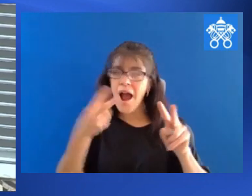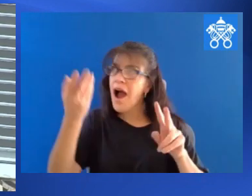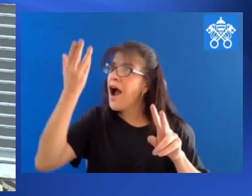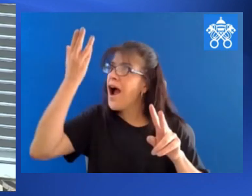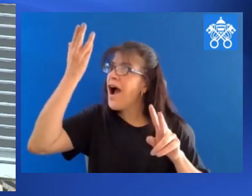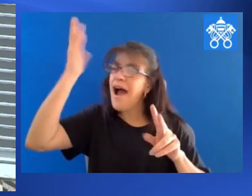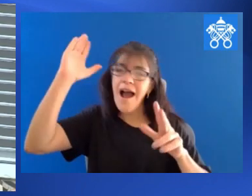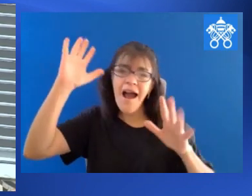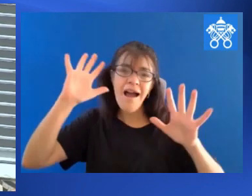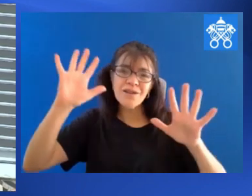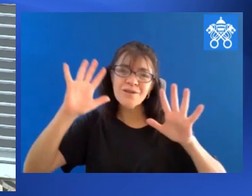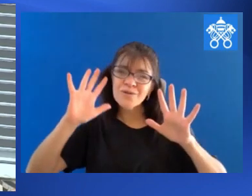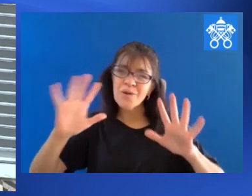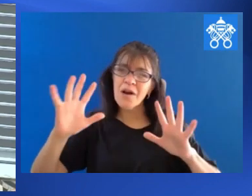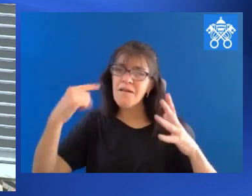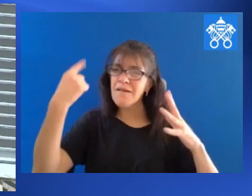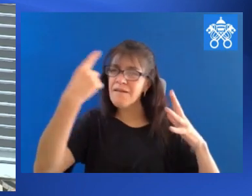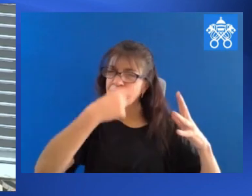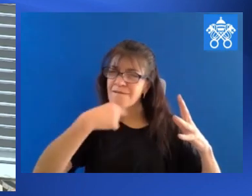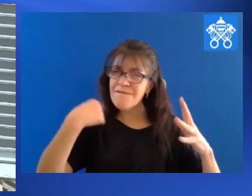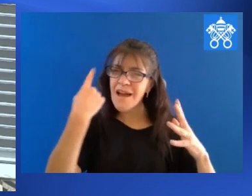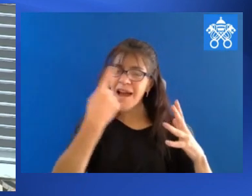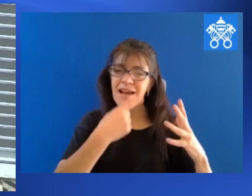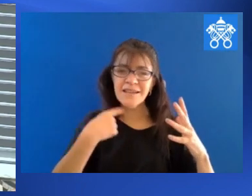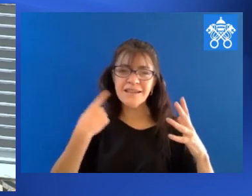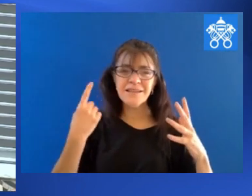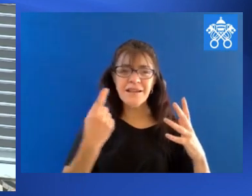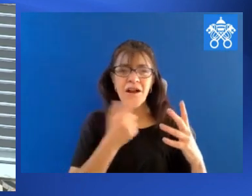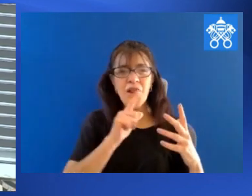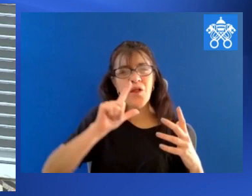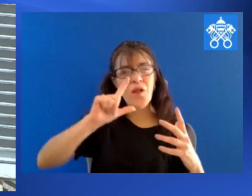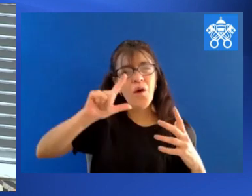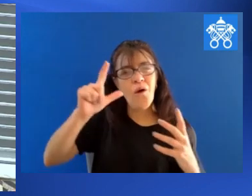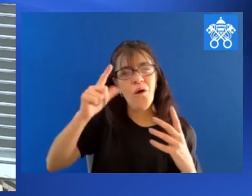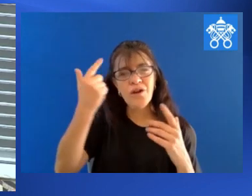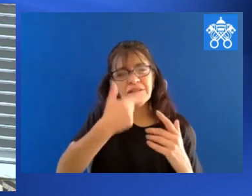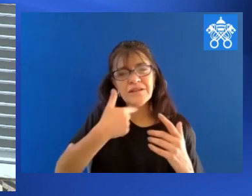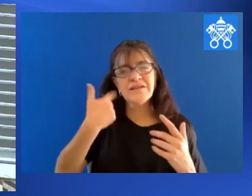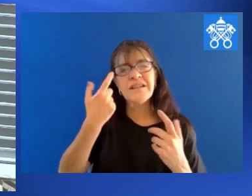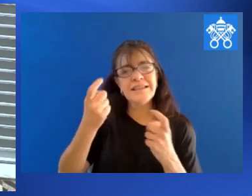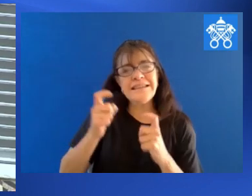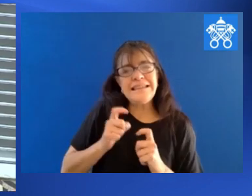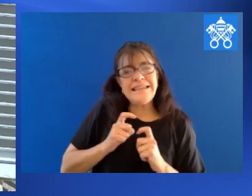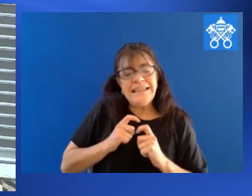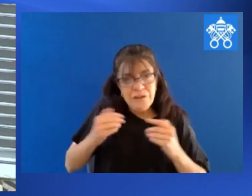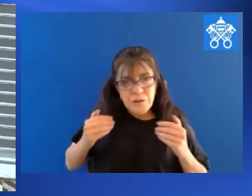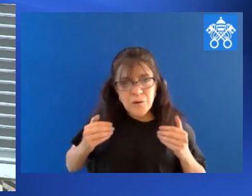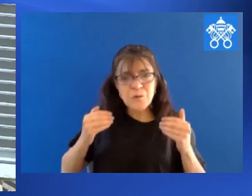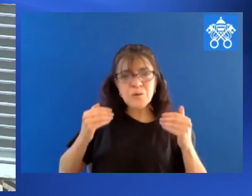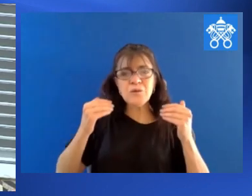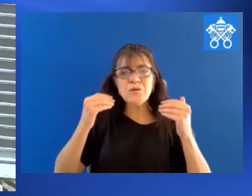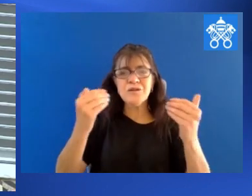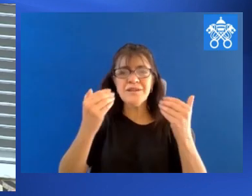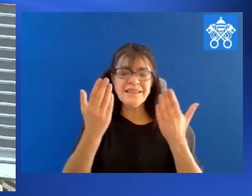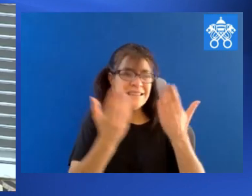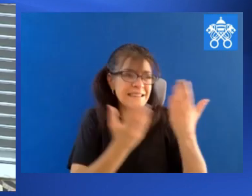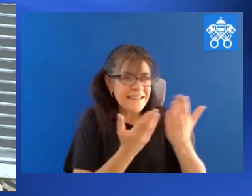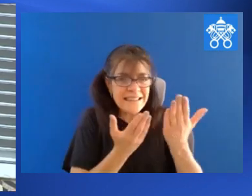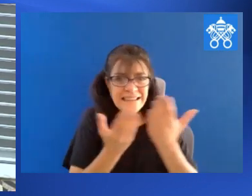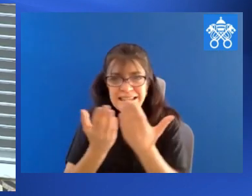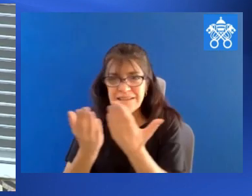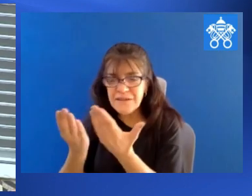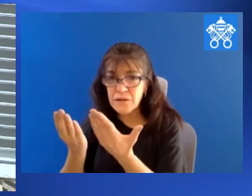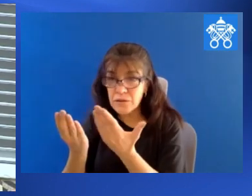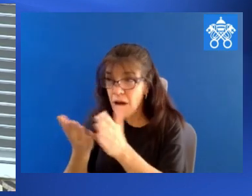the contemplation of God's face, of the Lord's face, should bring us forward in serving the